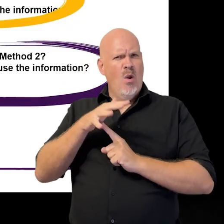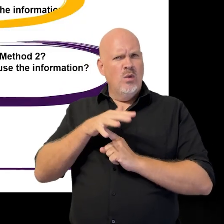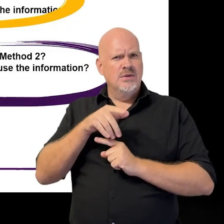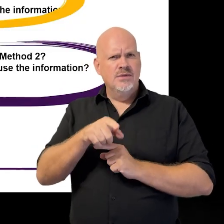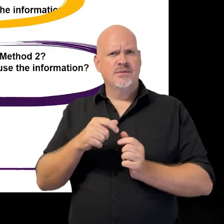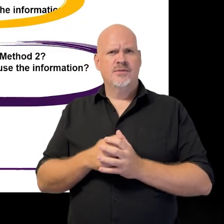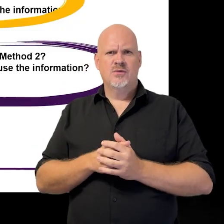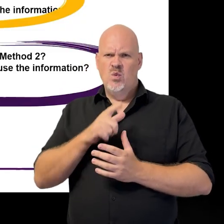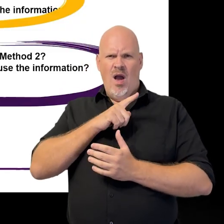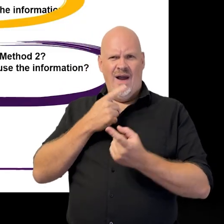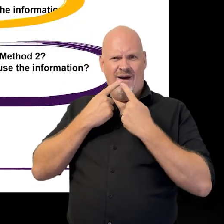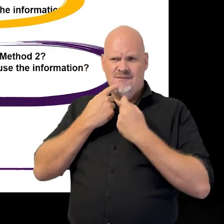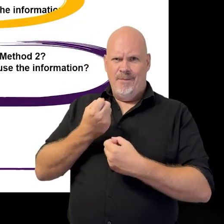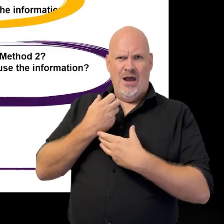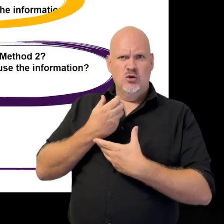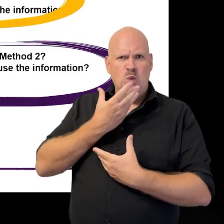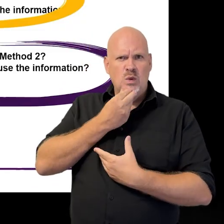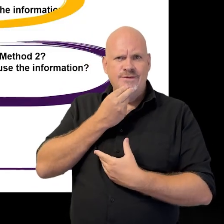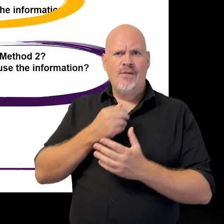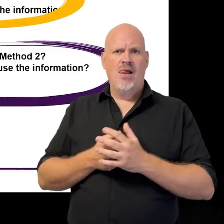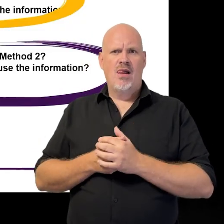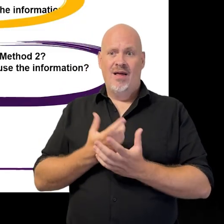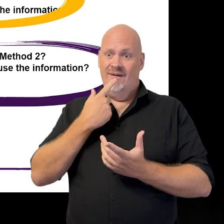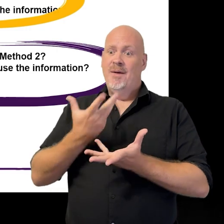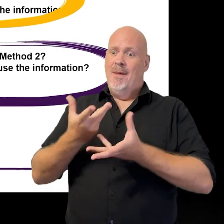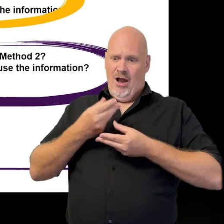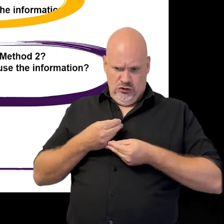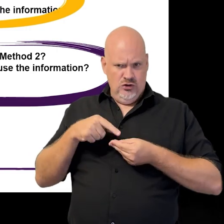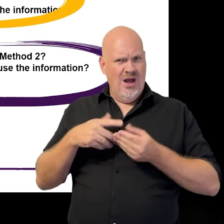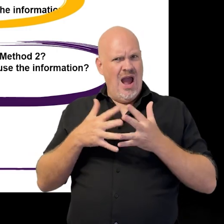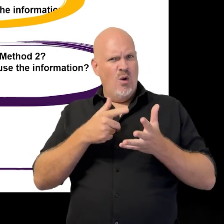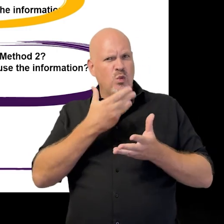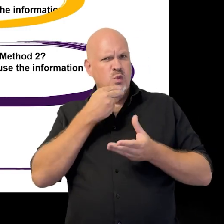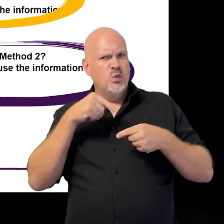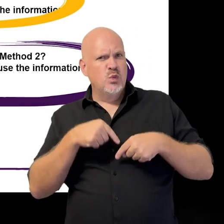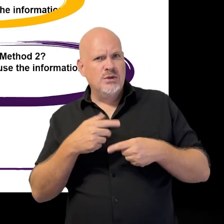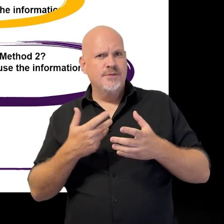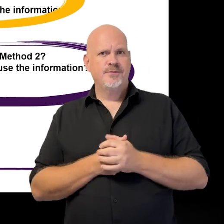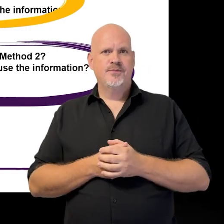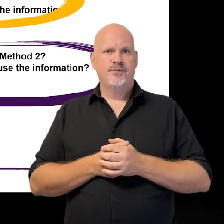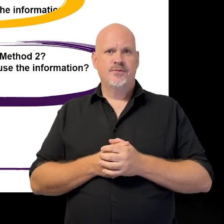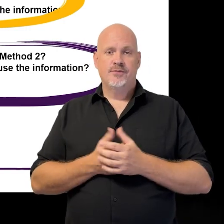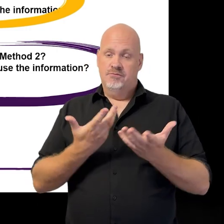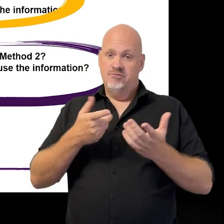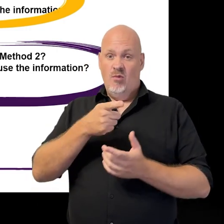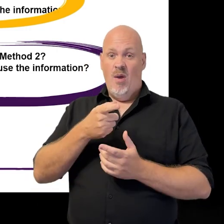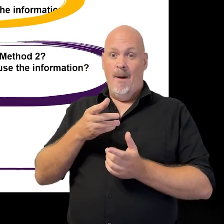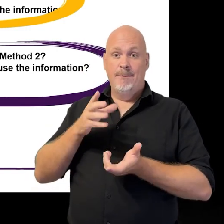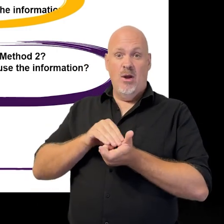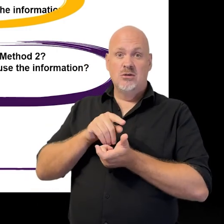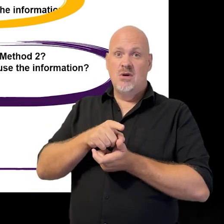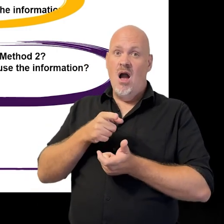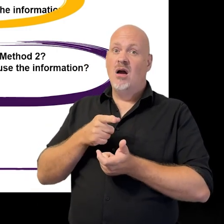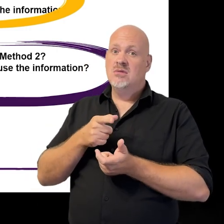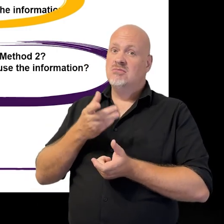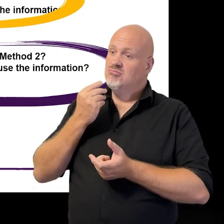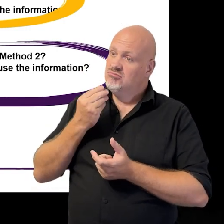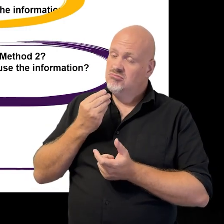method. And then why is that method important to you? Why is that information useful? How do you use